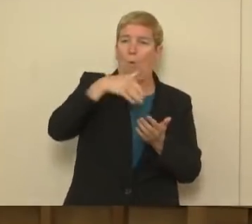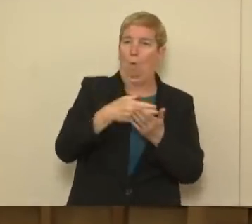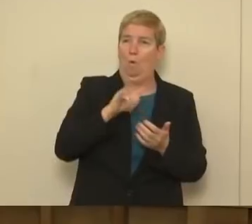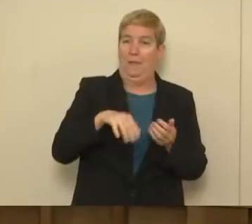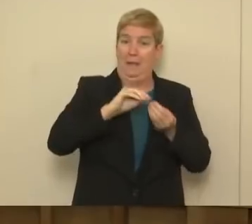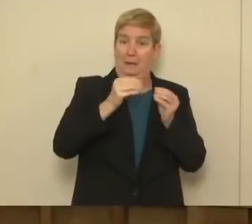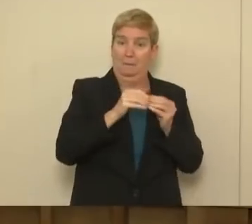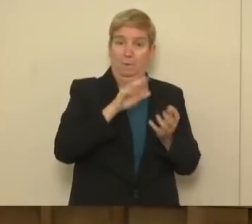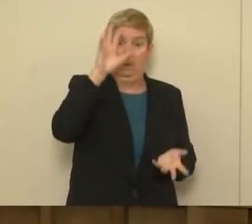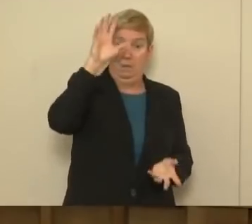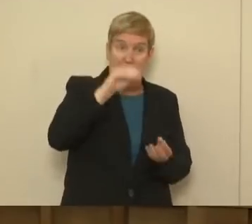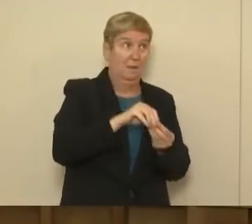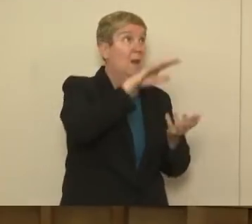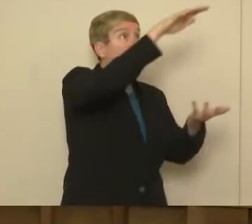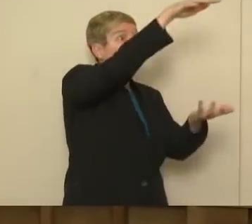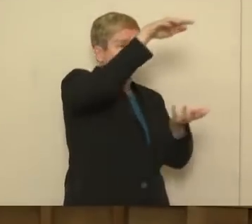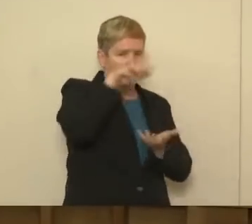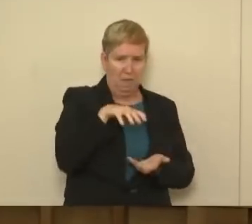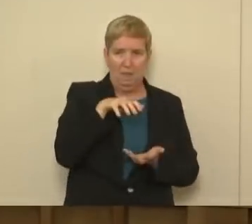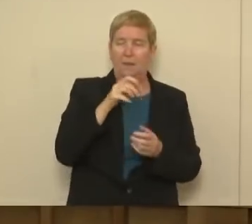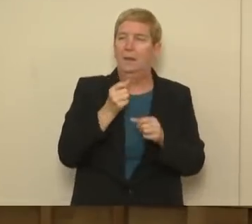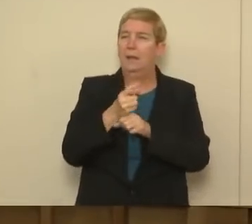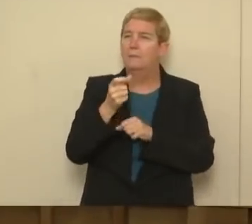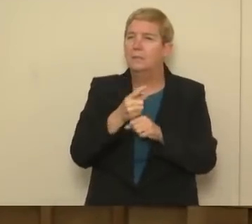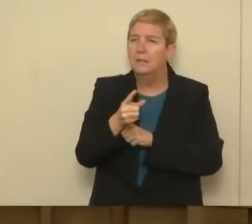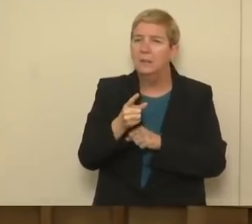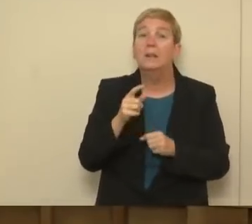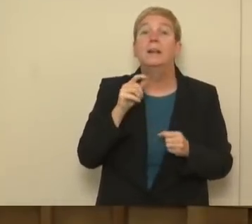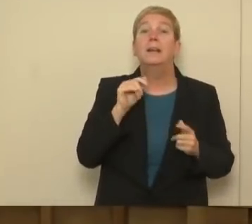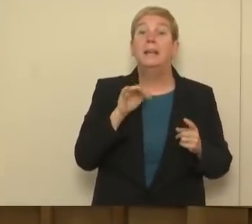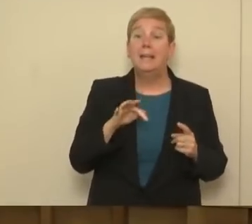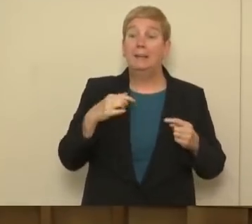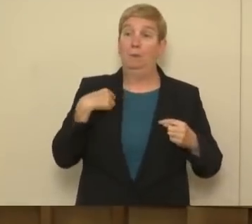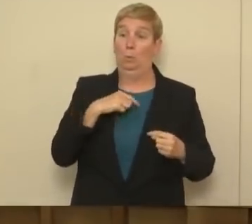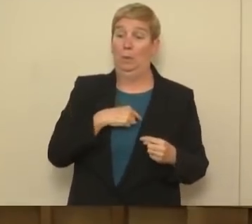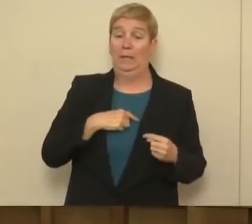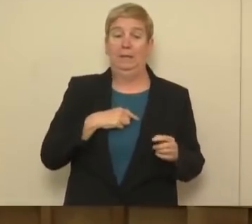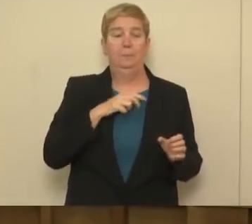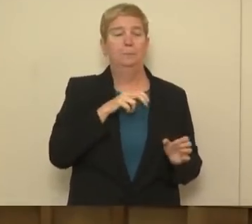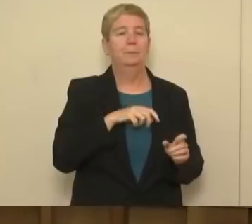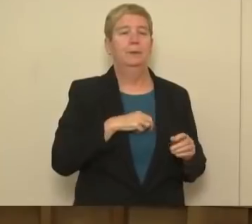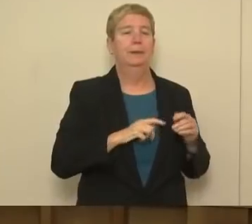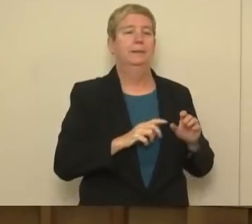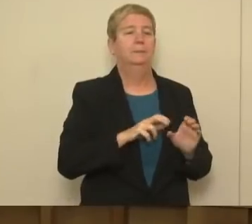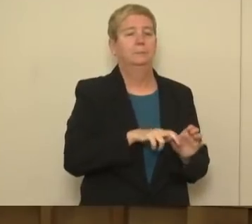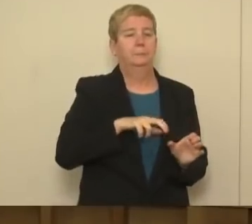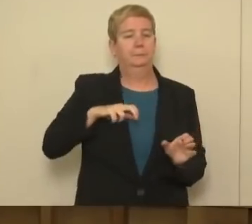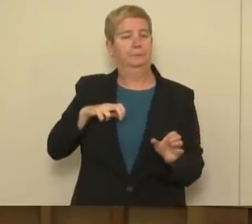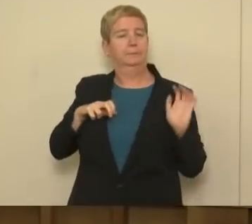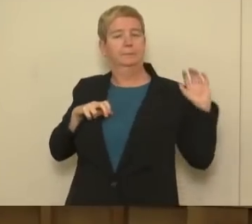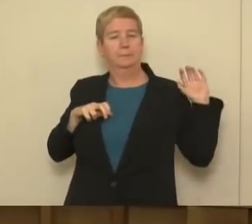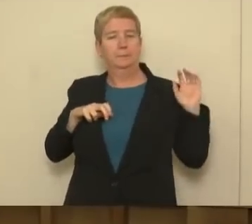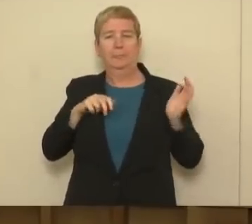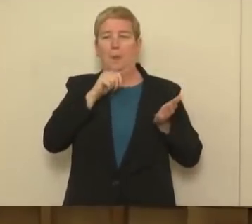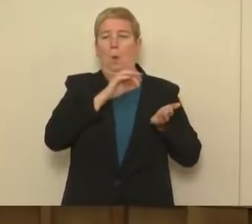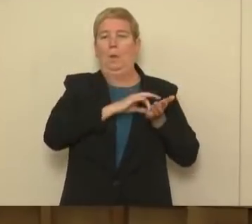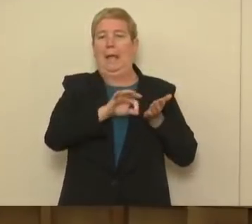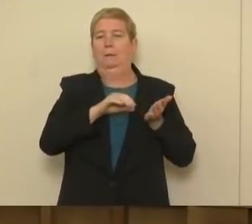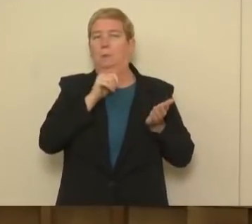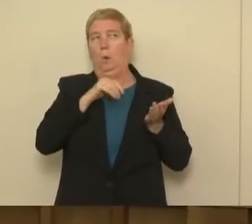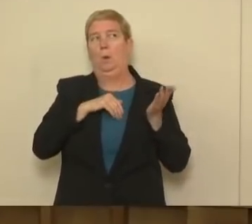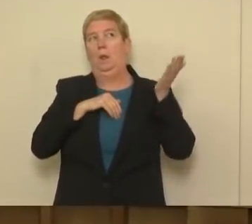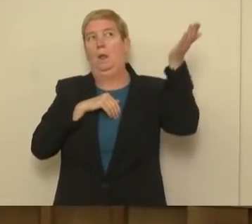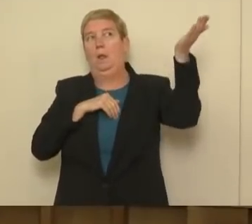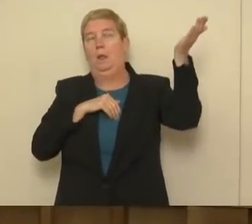higher. And to the extent that we do not count, self-count, count as a New Mexican, we stand to leave money on the